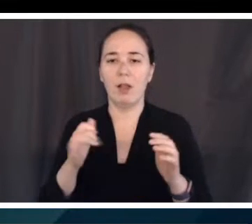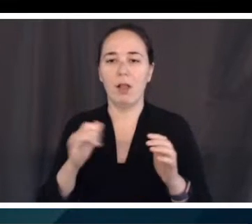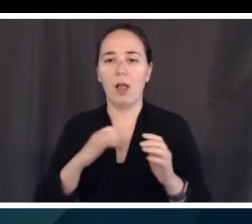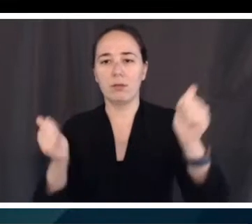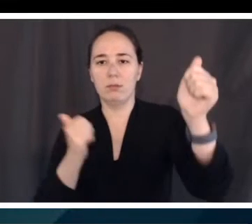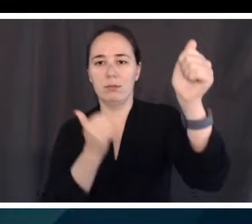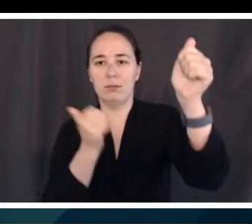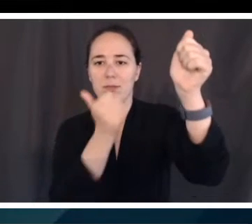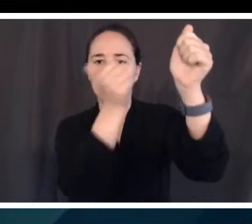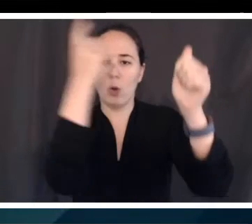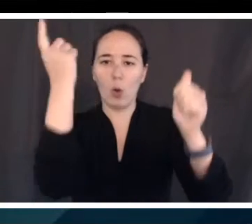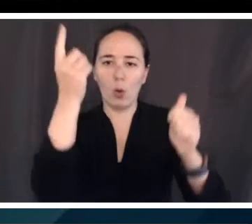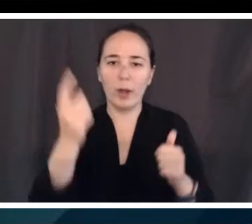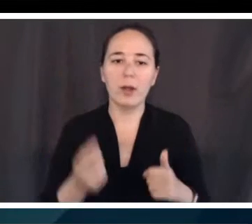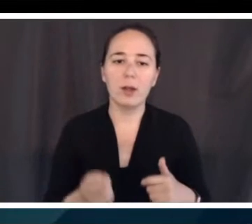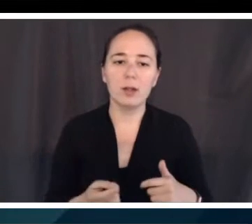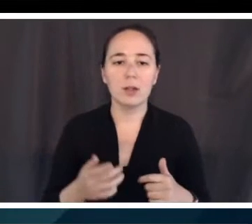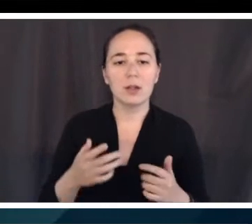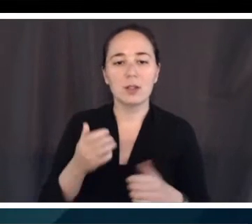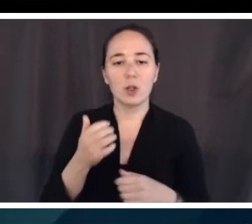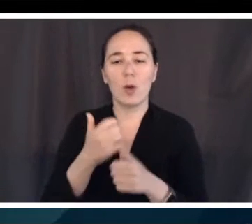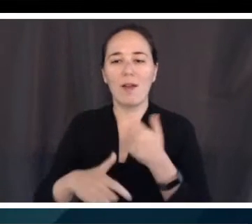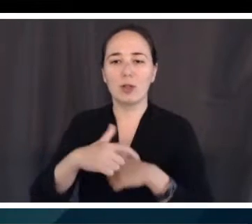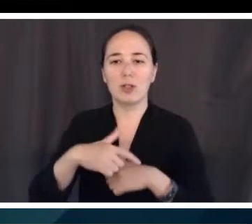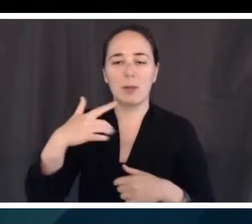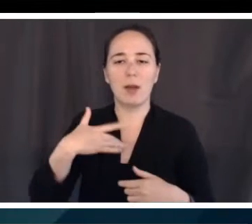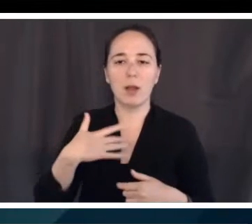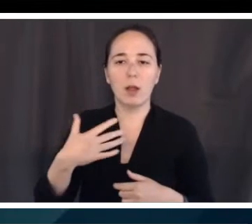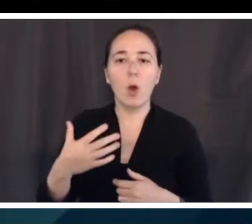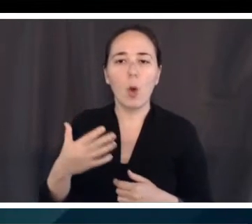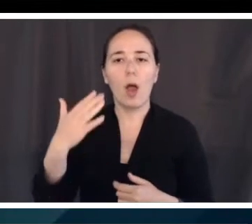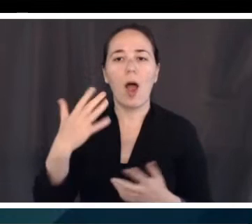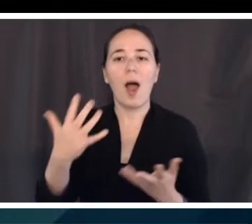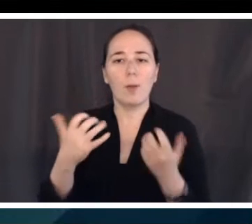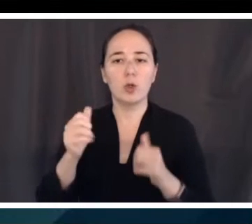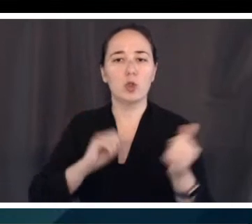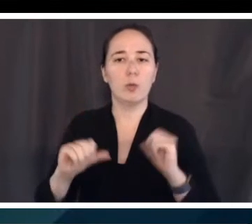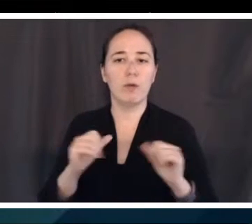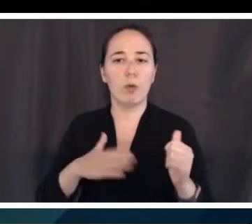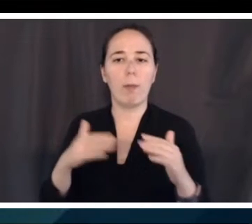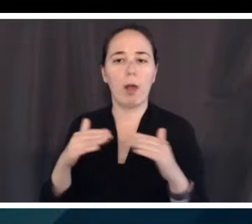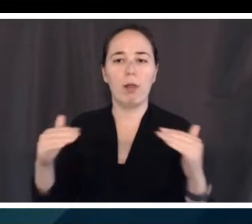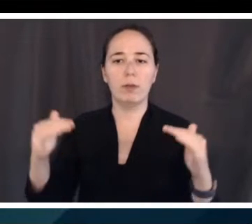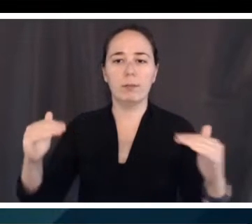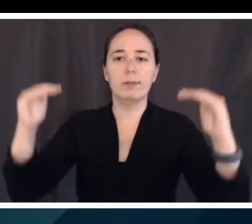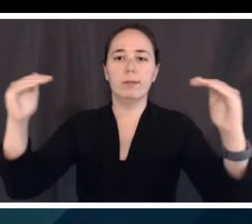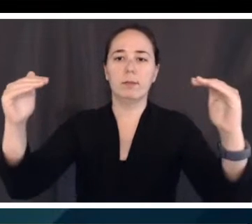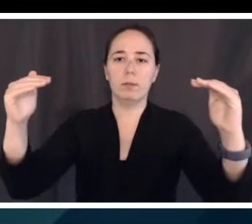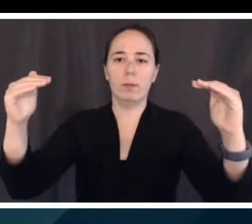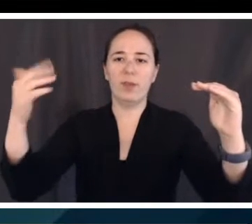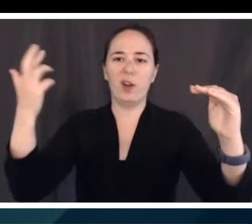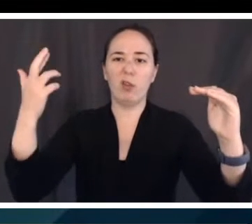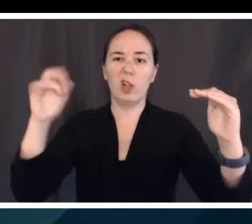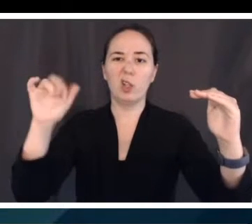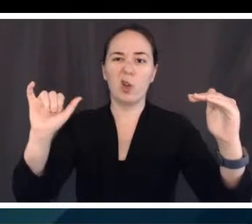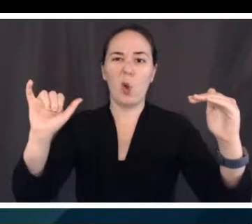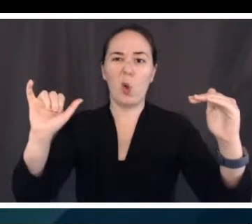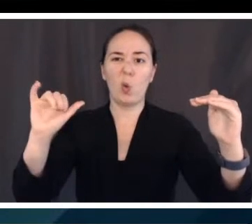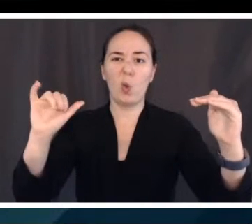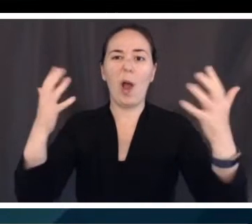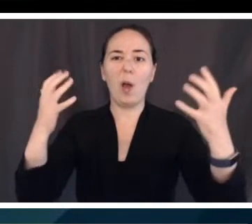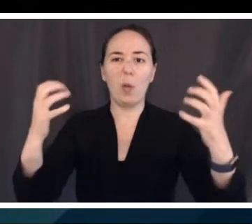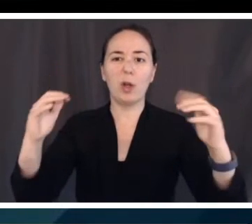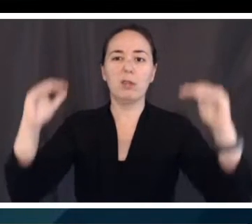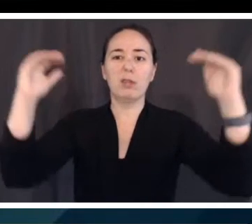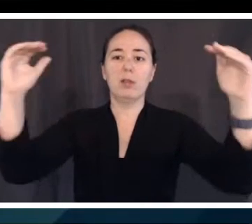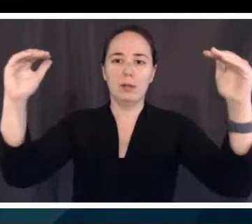think I know what I want level wise, I maybe get past that, and there's a new thing that comes